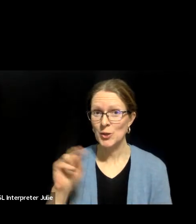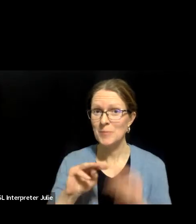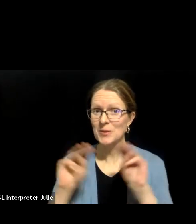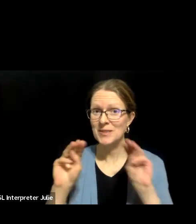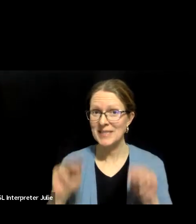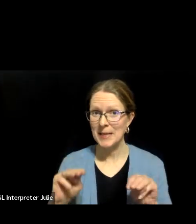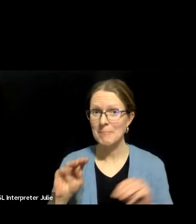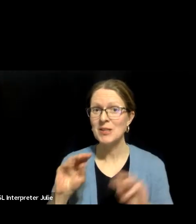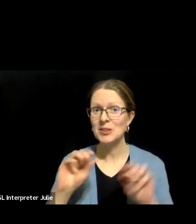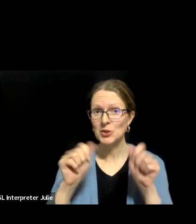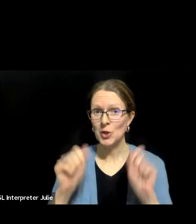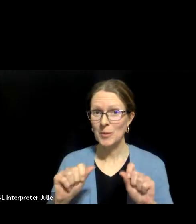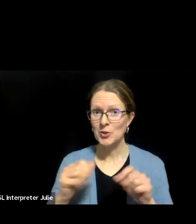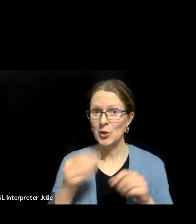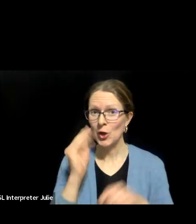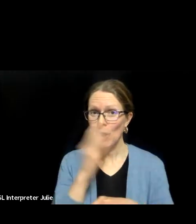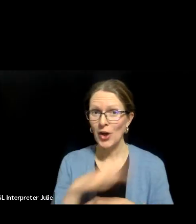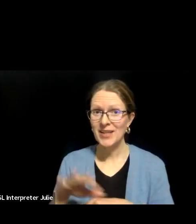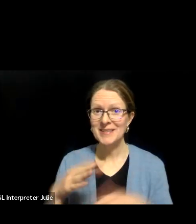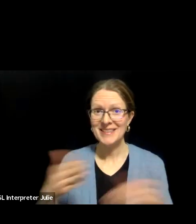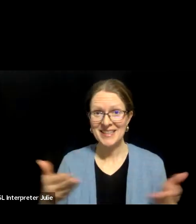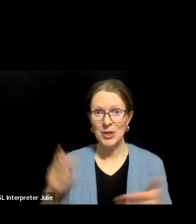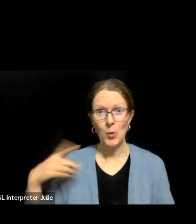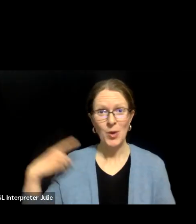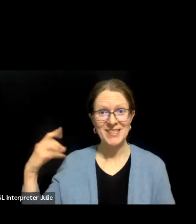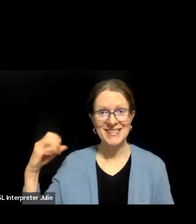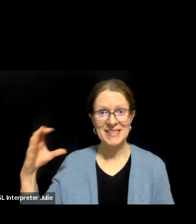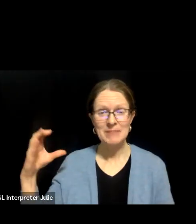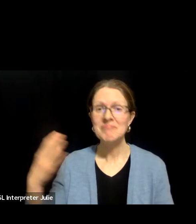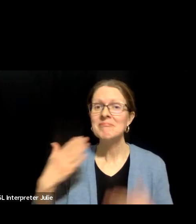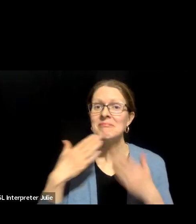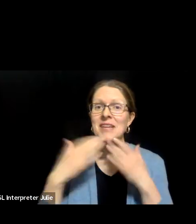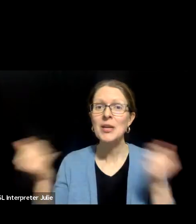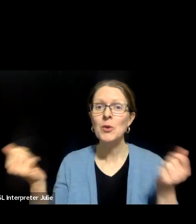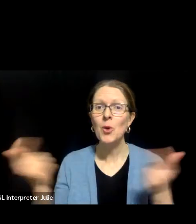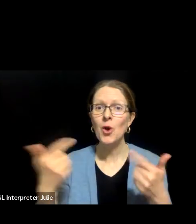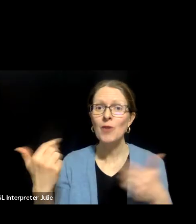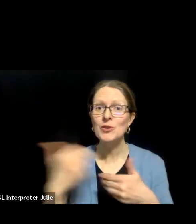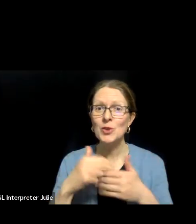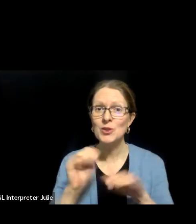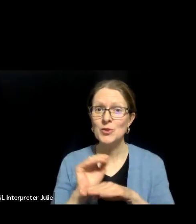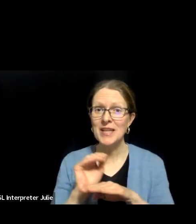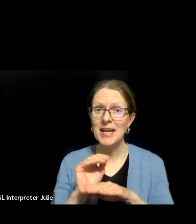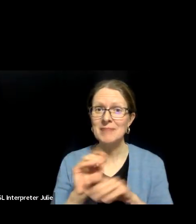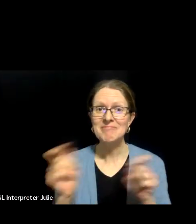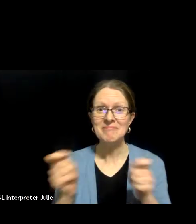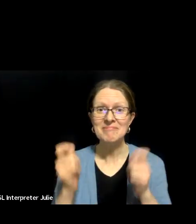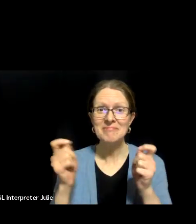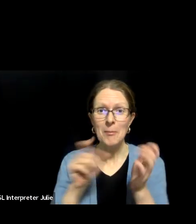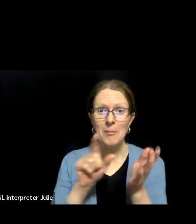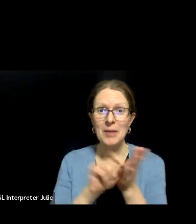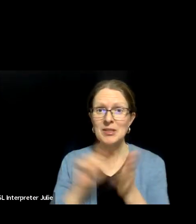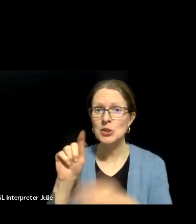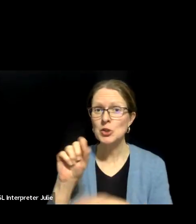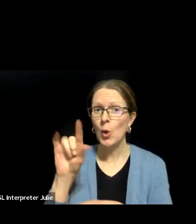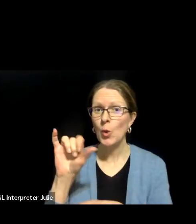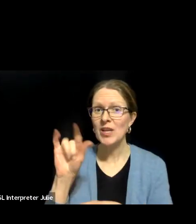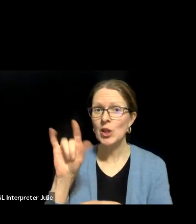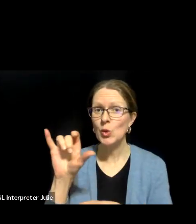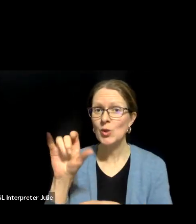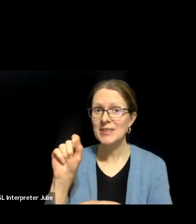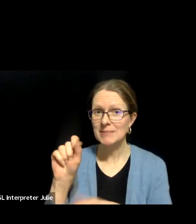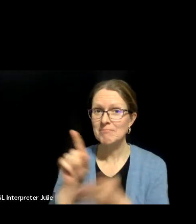Garden in Washington, D.C. I want to thank you all for joining us tonight to celebrate the publication of Tony Lewis